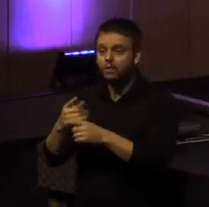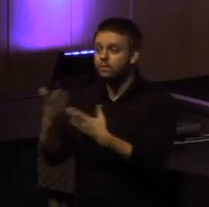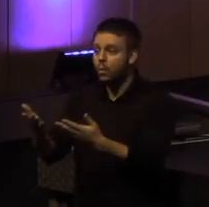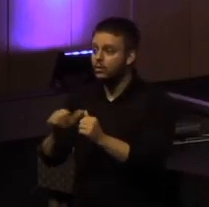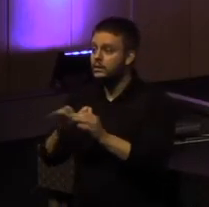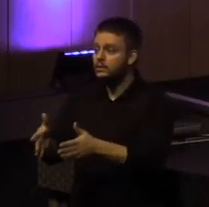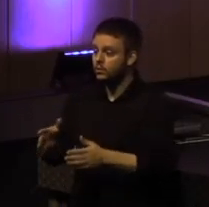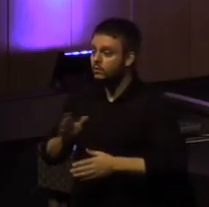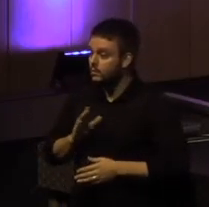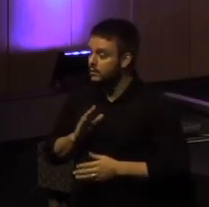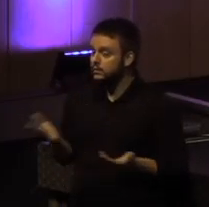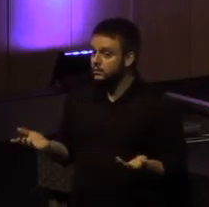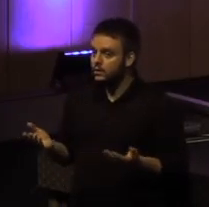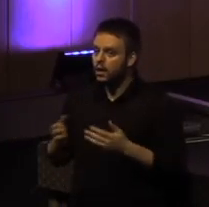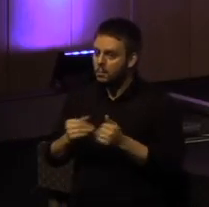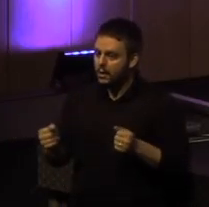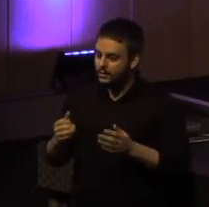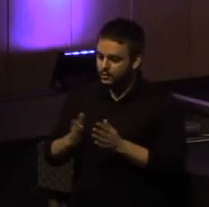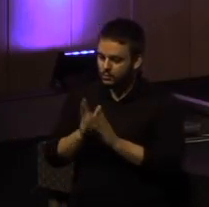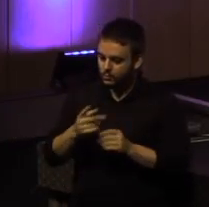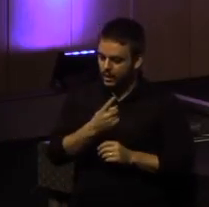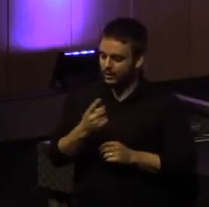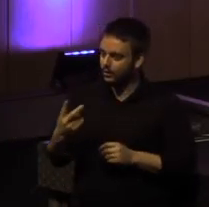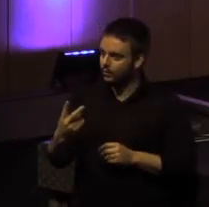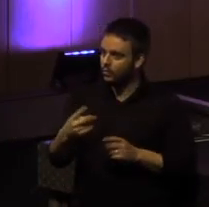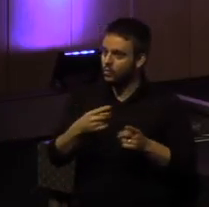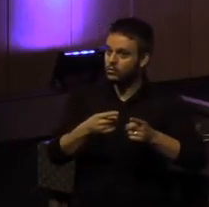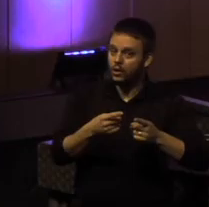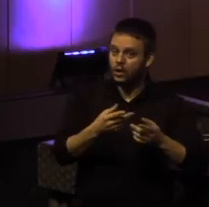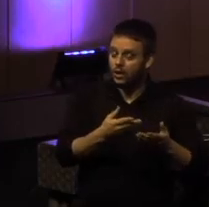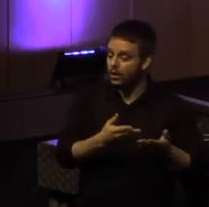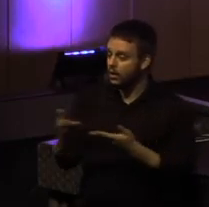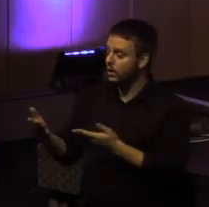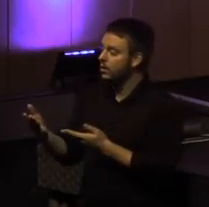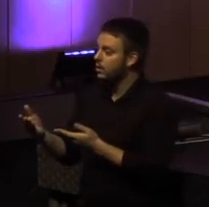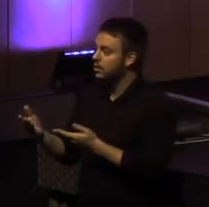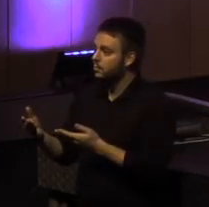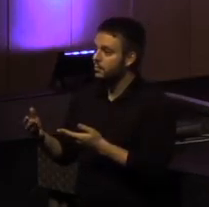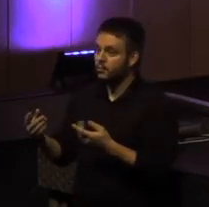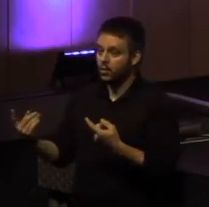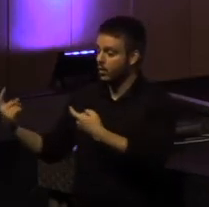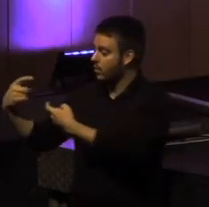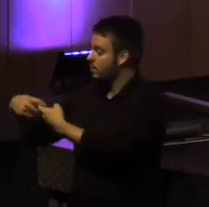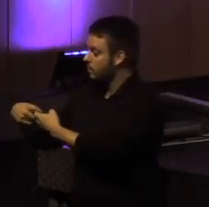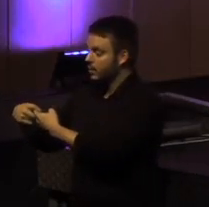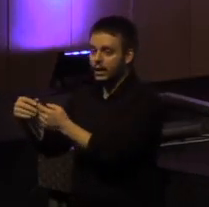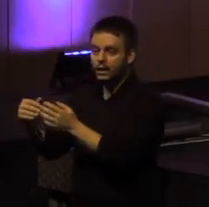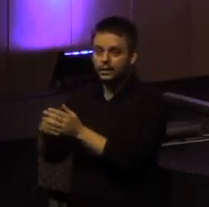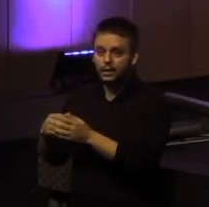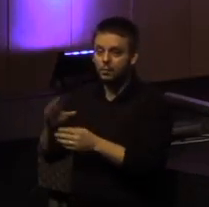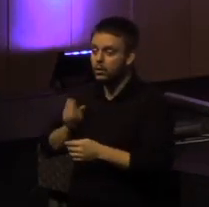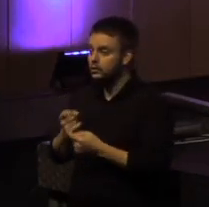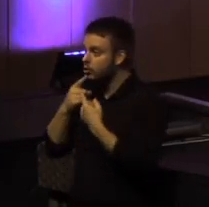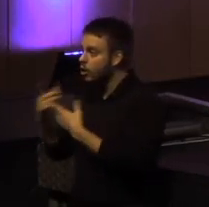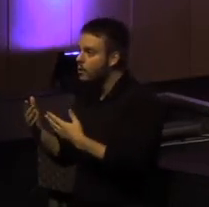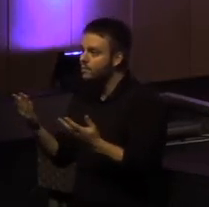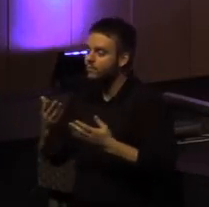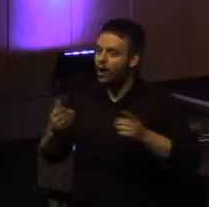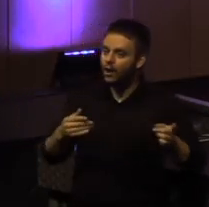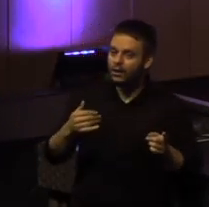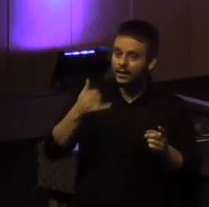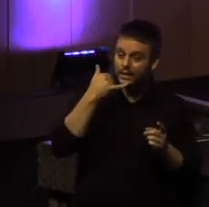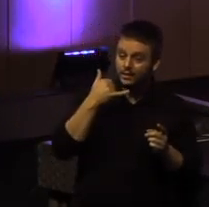from one side of the street to the other is probably about as wide as these stairs. You can be standing on one side of the street here and see clear across to the other side of the